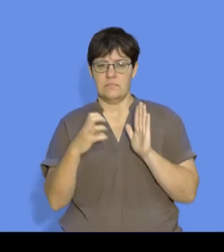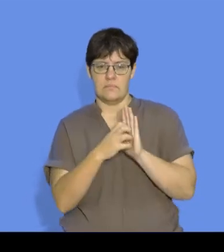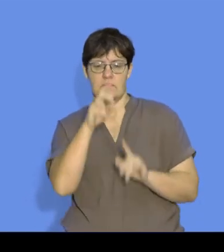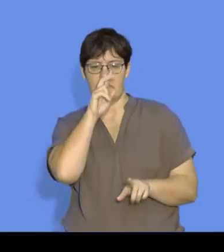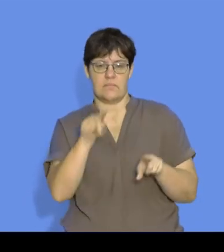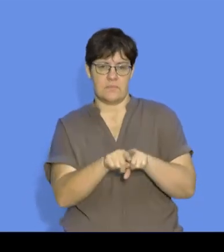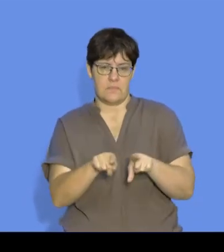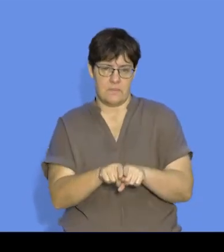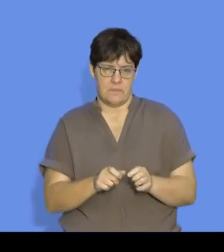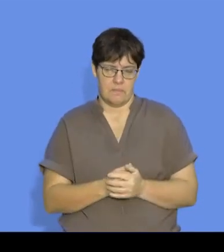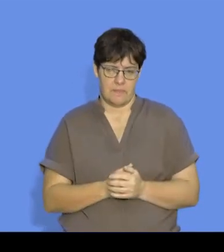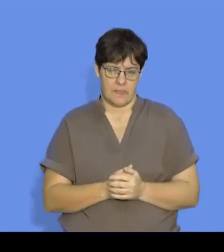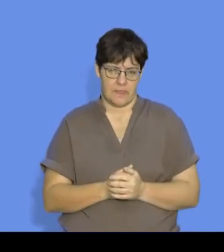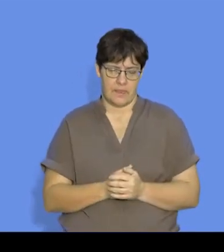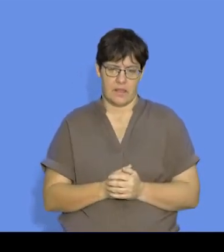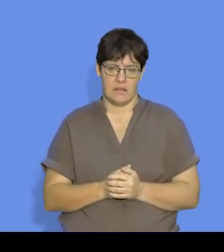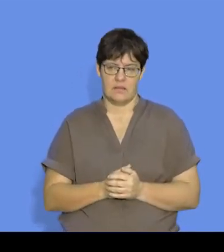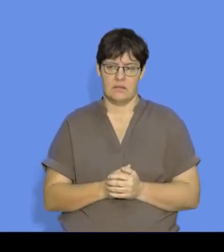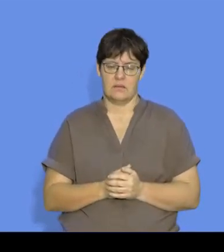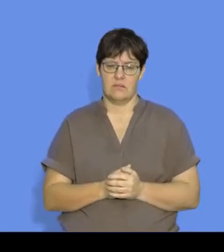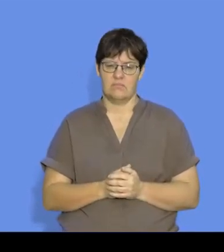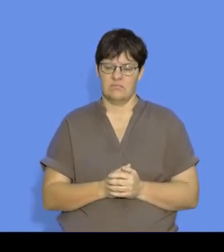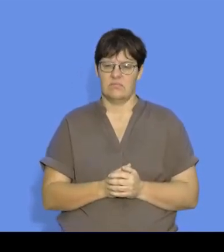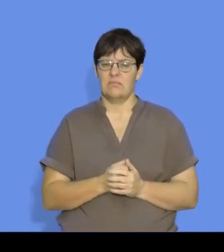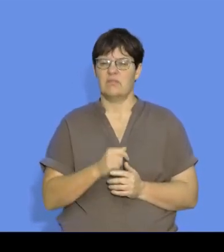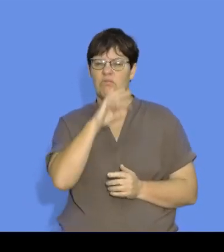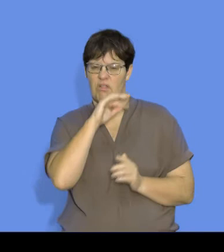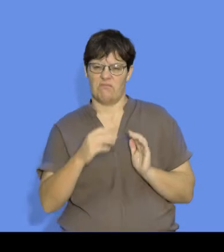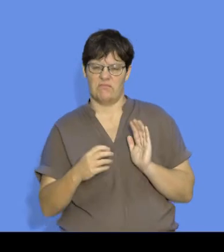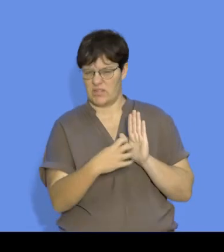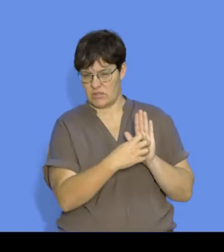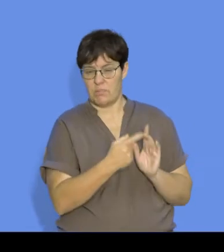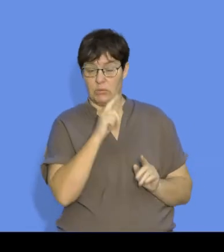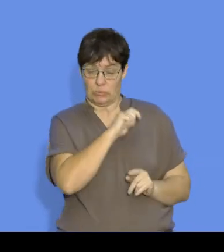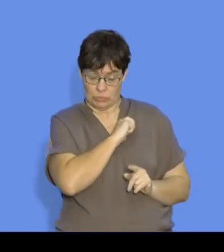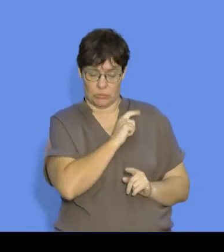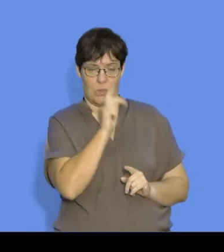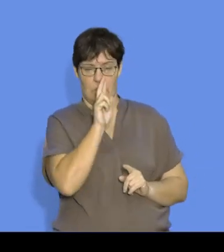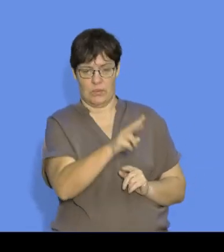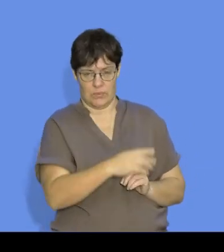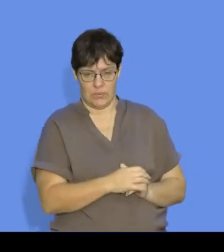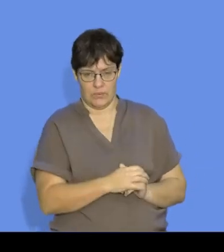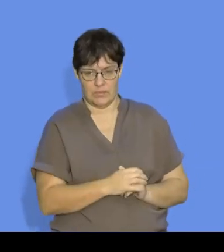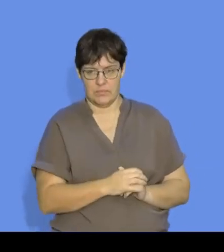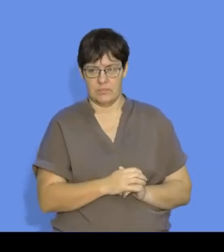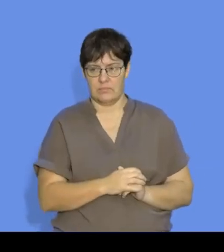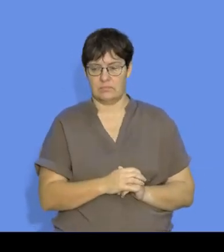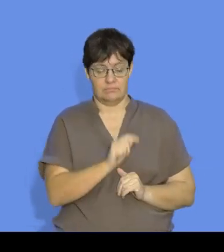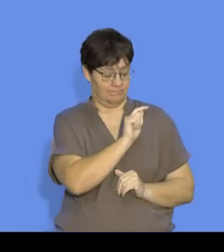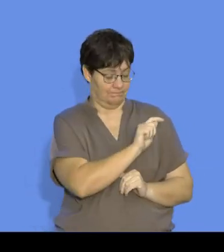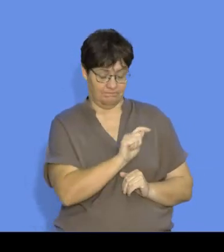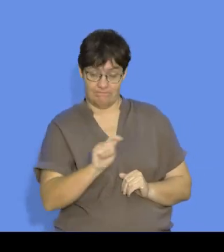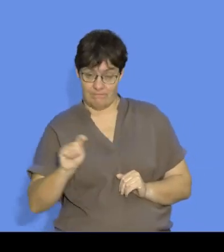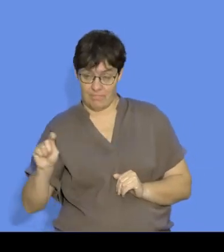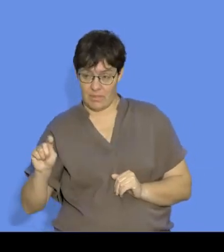look something of that nature, just a rough sketch. But in actuality, it will then look like this, where at